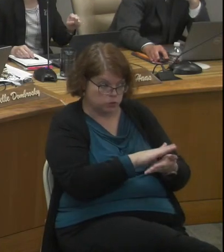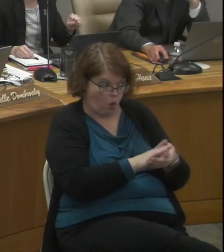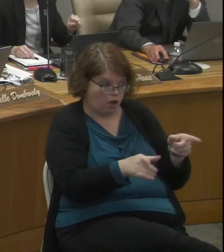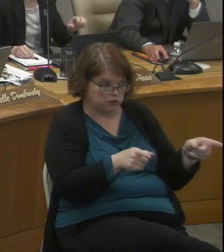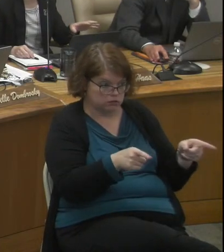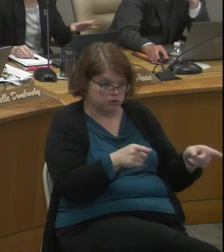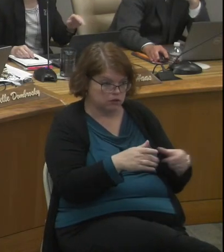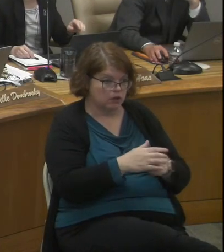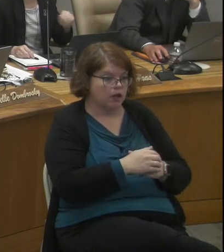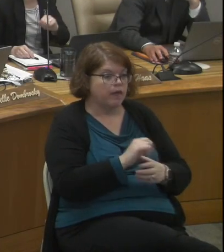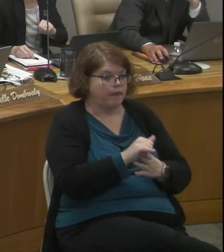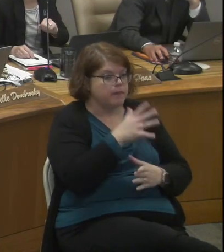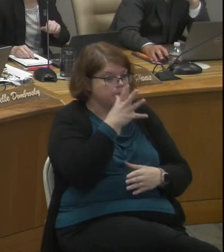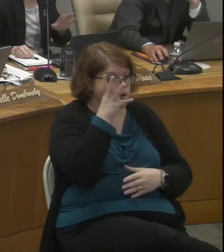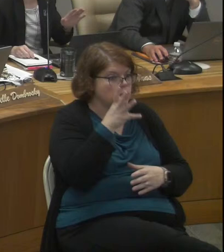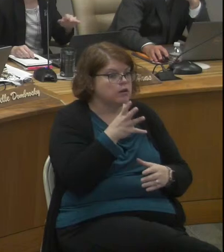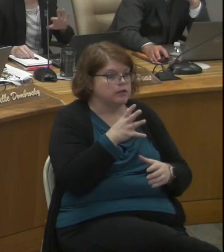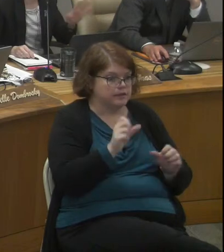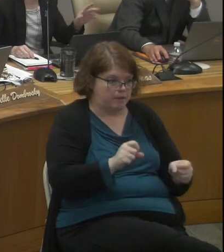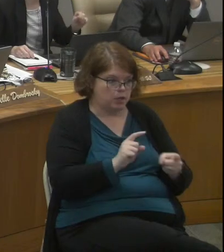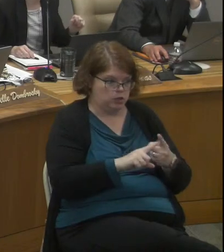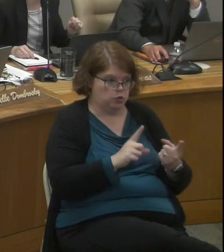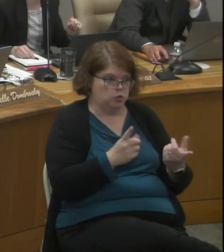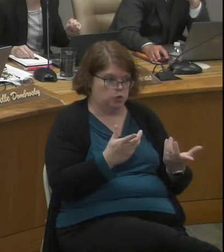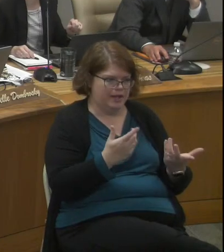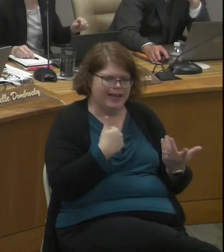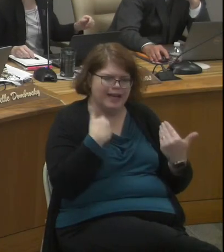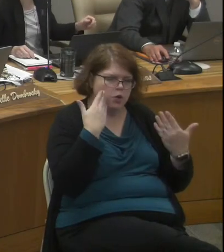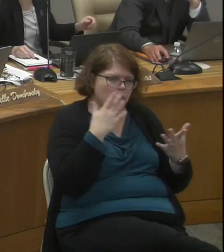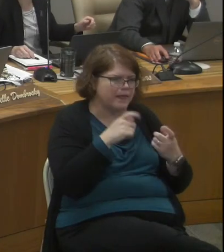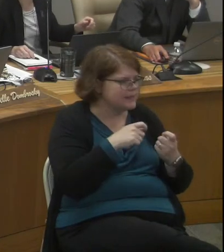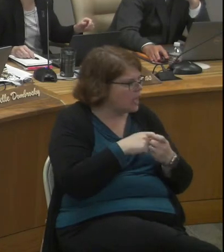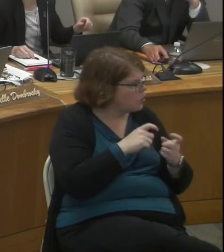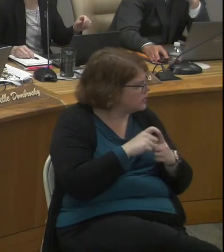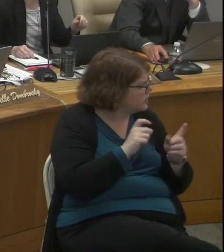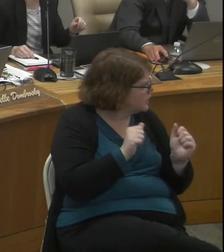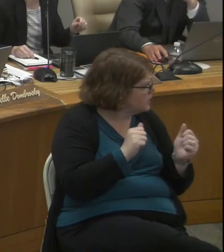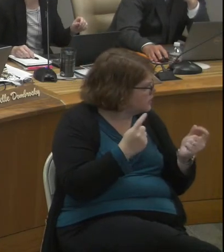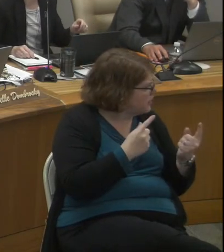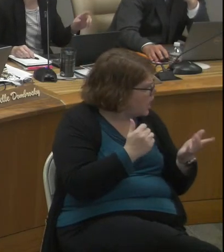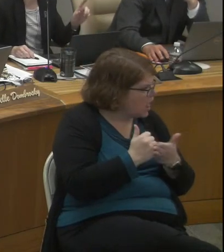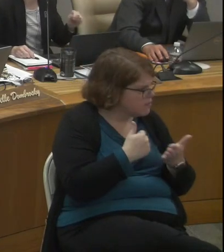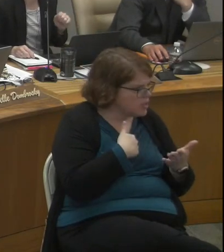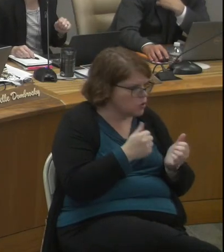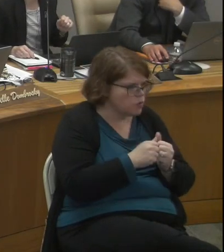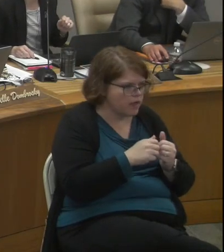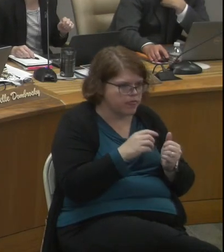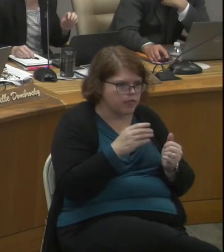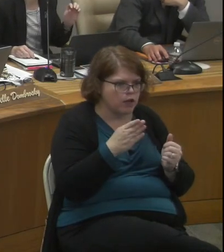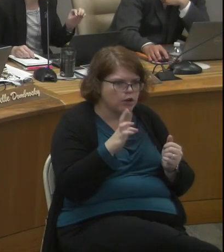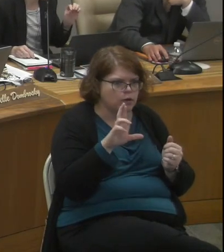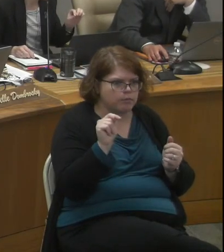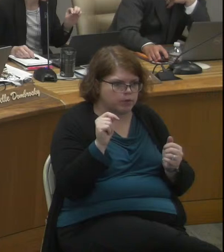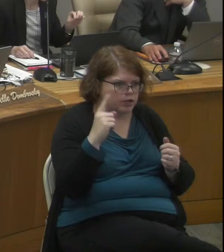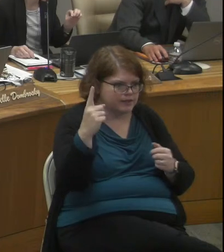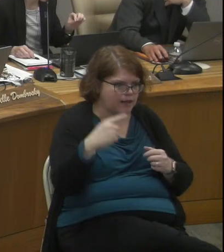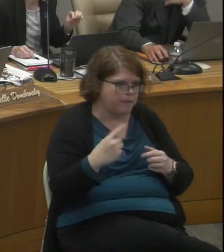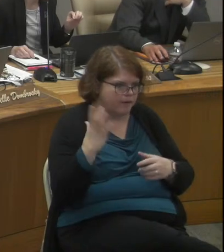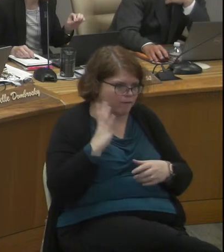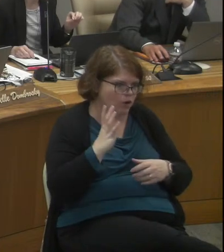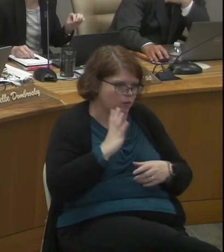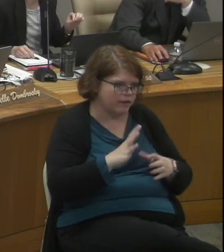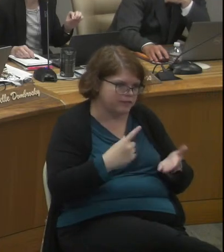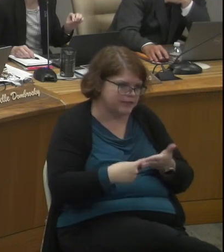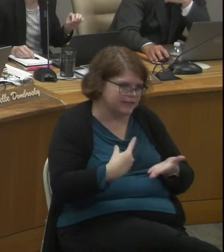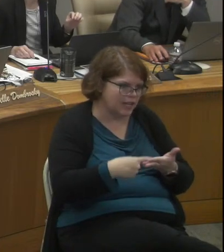being able the parent is able to have I don't know the exact words can somebody help me out with uh Bert's been up here before we've talked about what